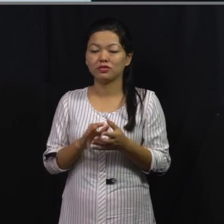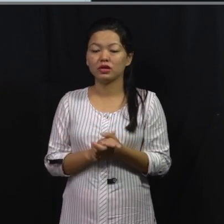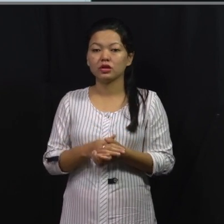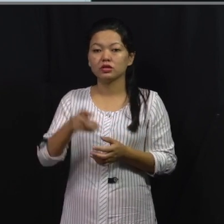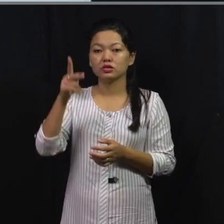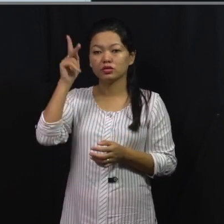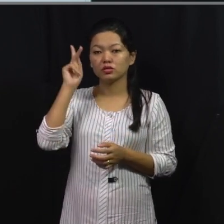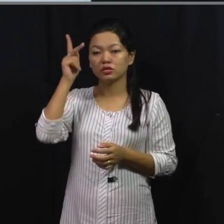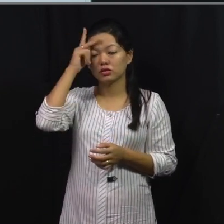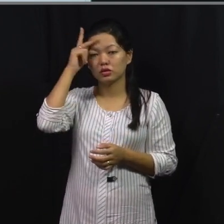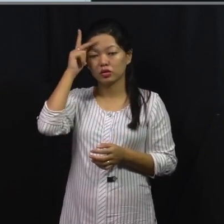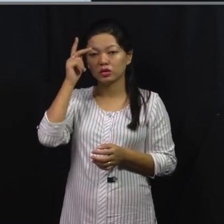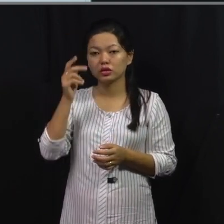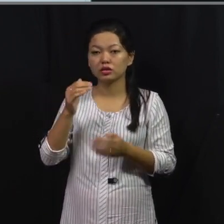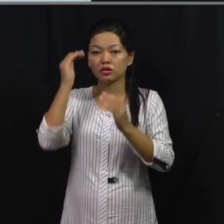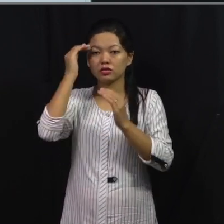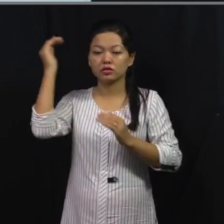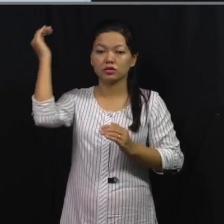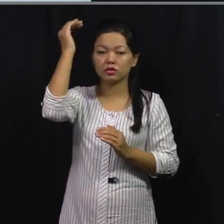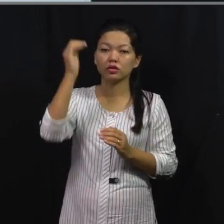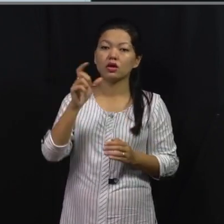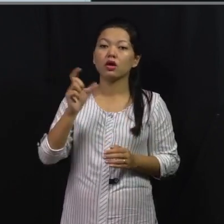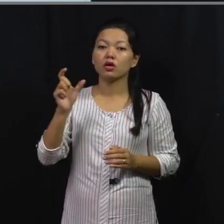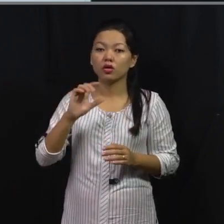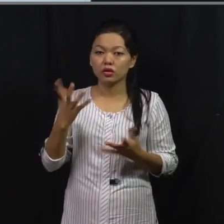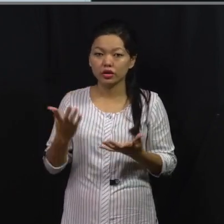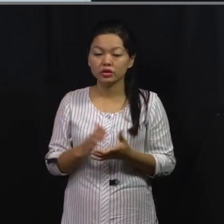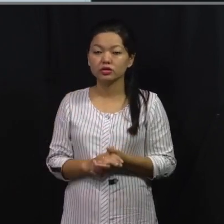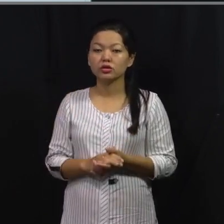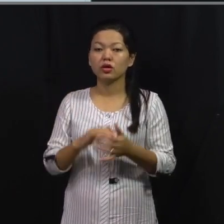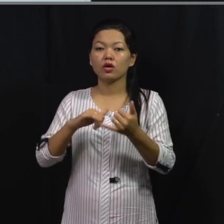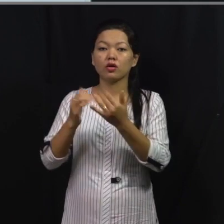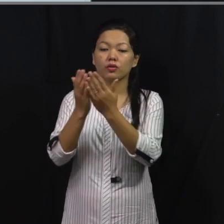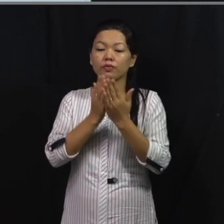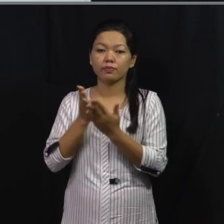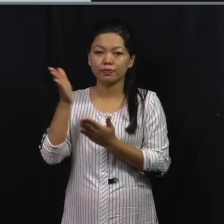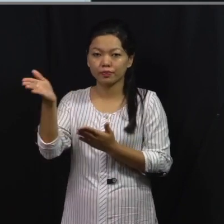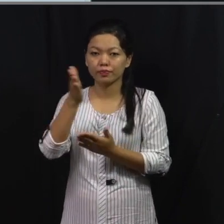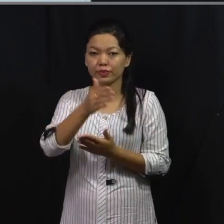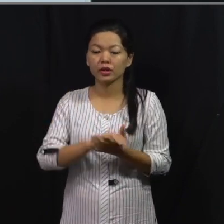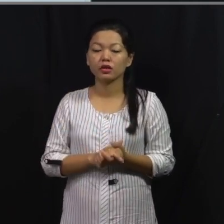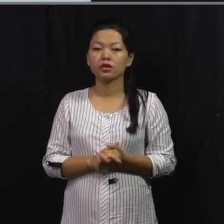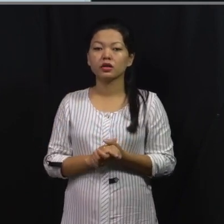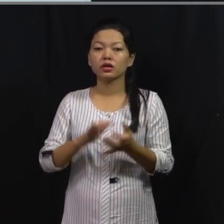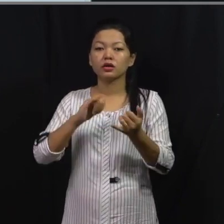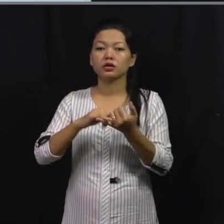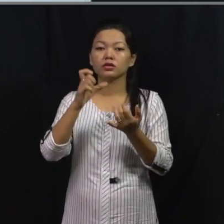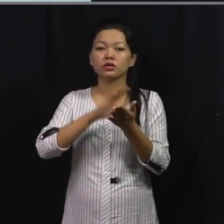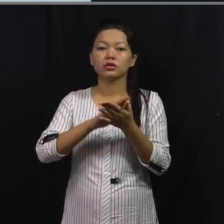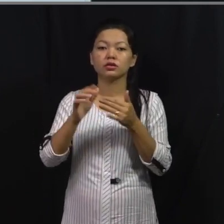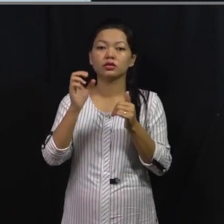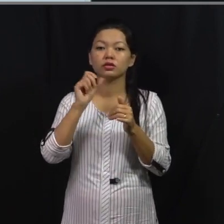some relaxation, okay, relaxation in the form of marks and everything, okay, which has been given to this particular